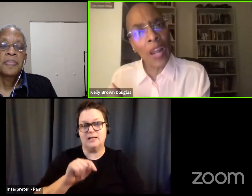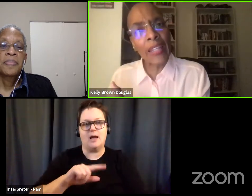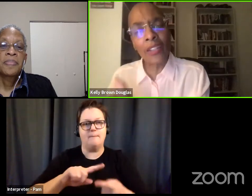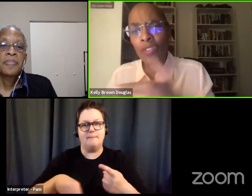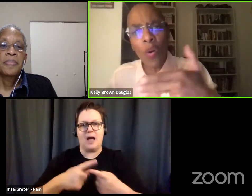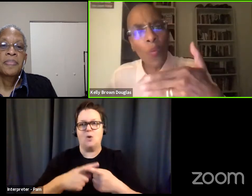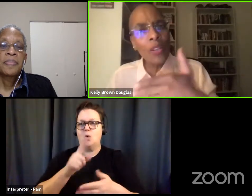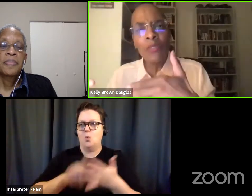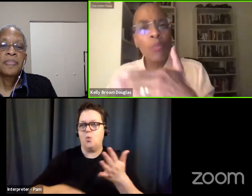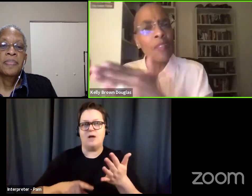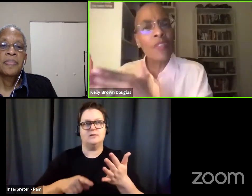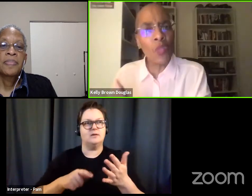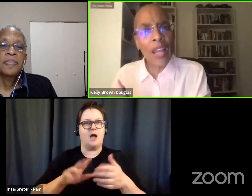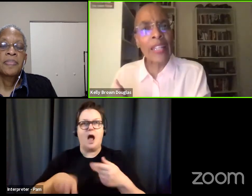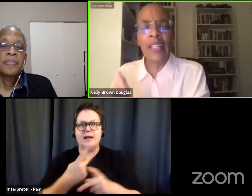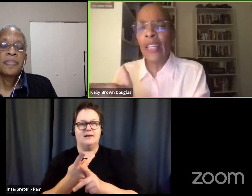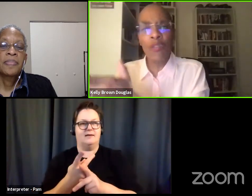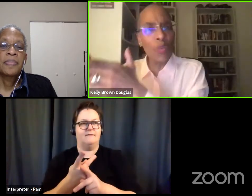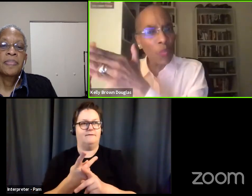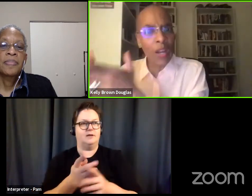have a right.